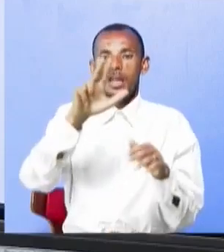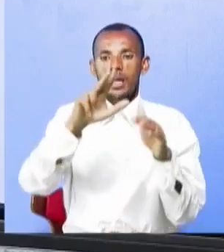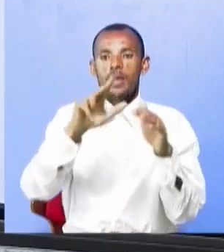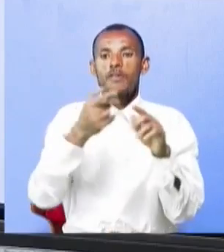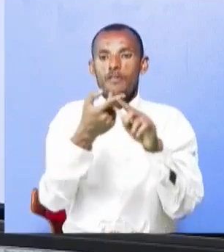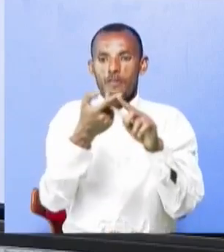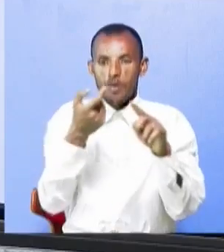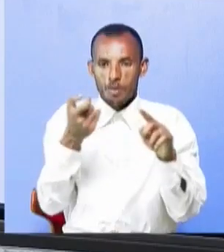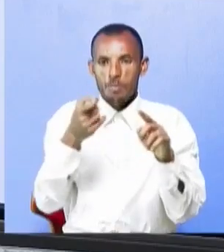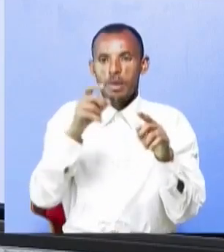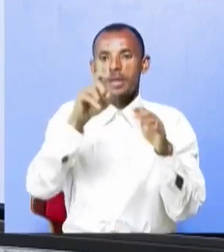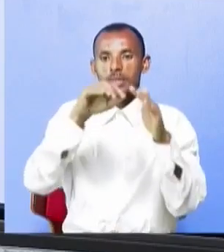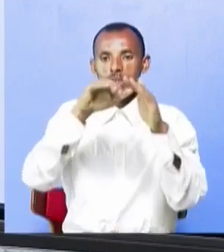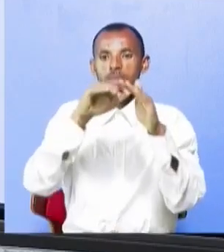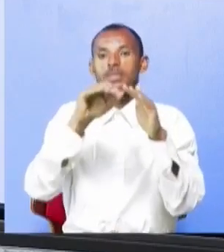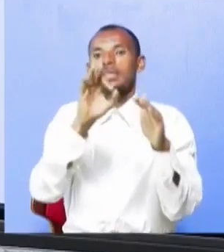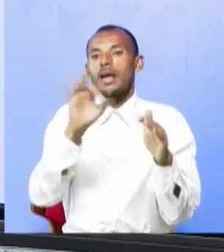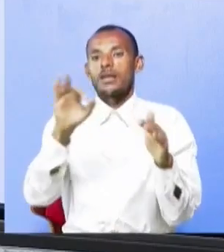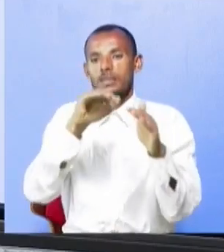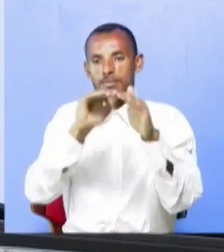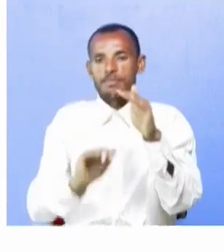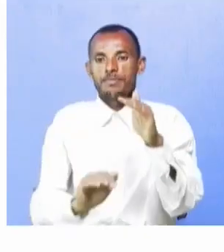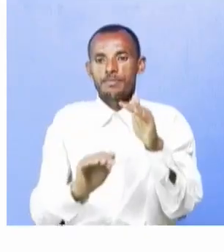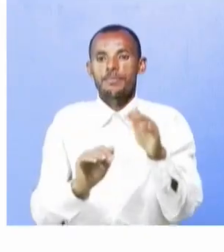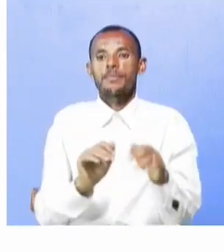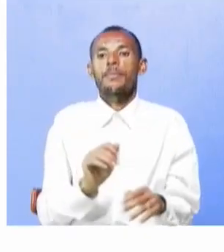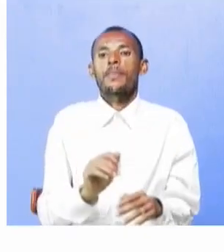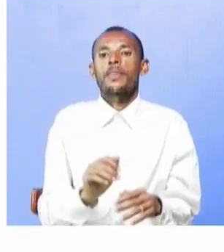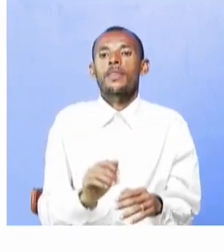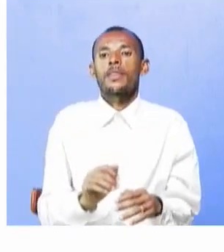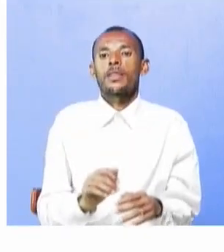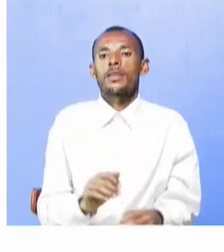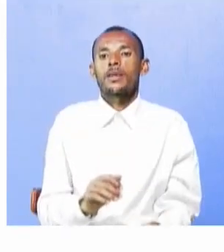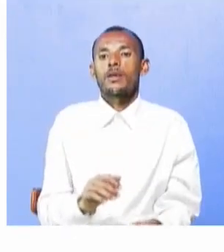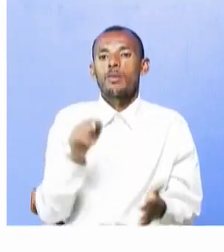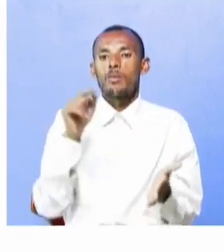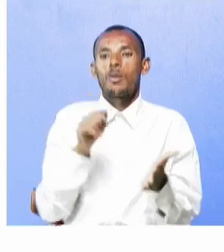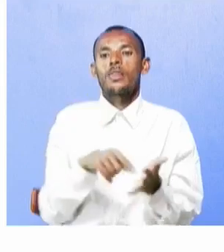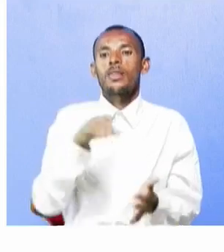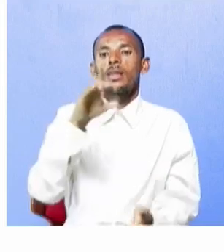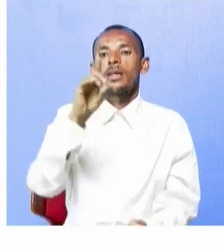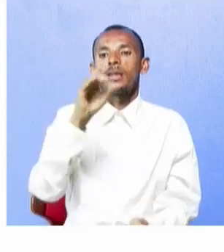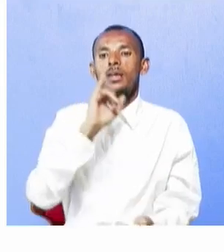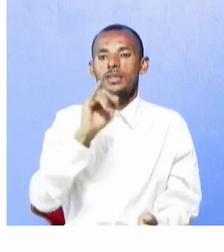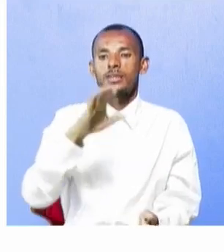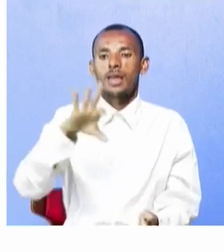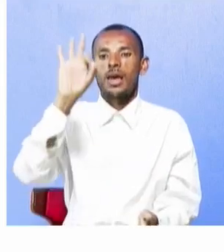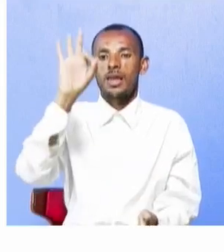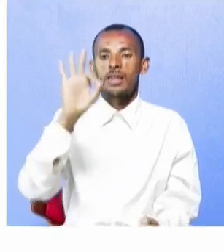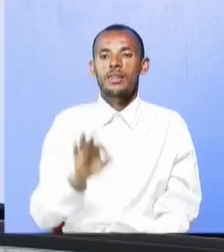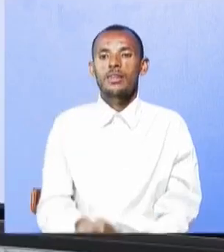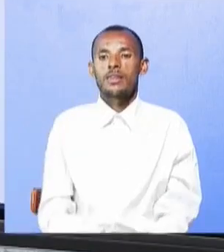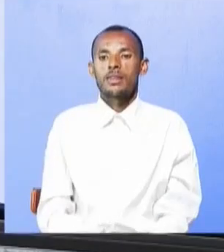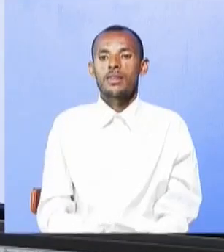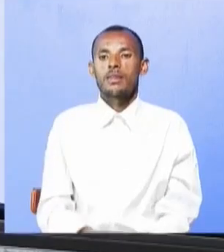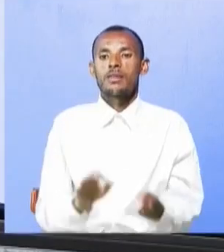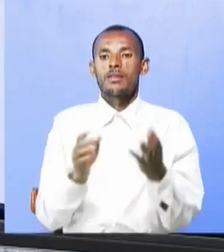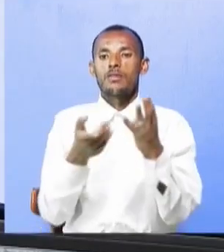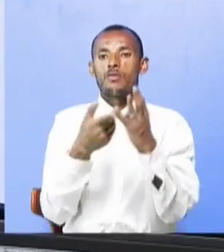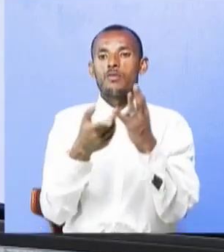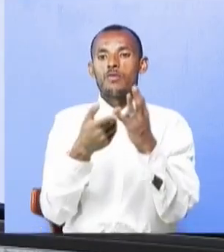from the x-axis. So roughly, point D is located around here,